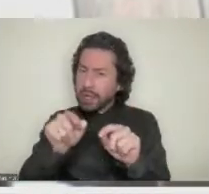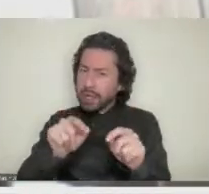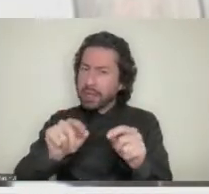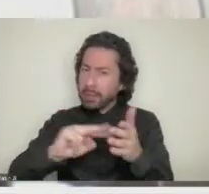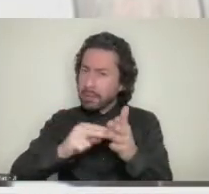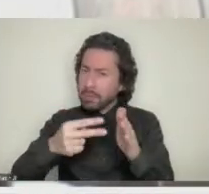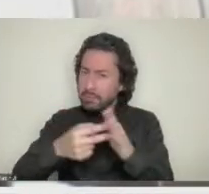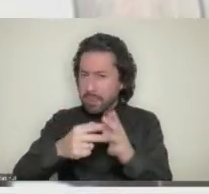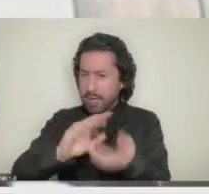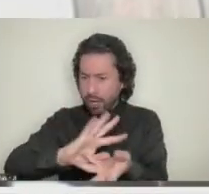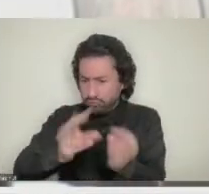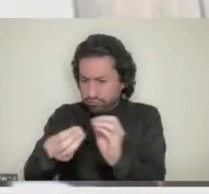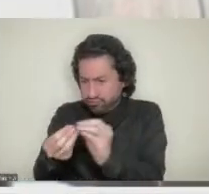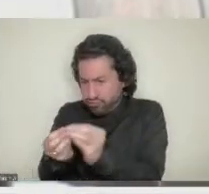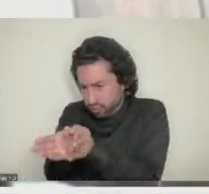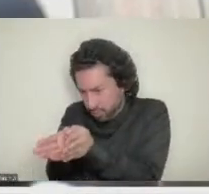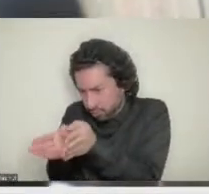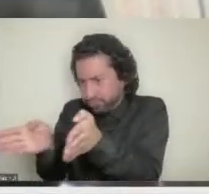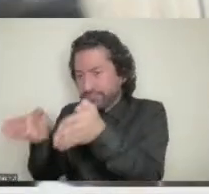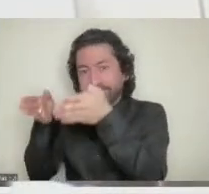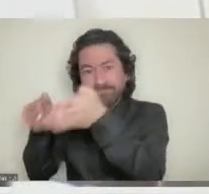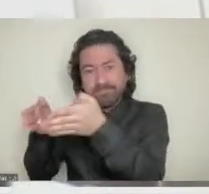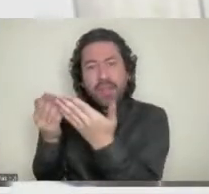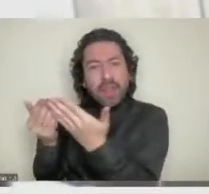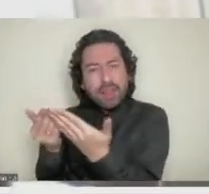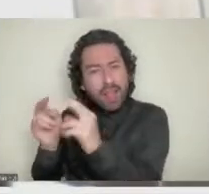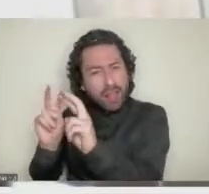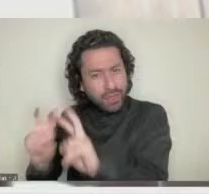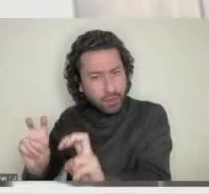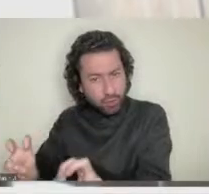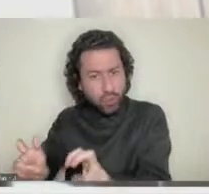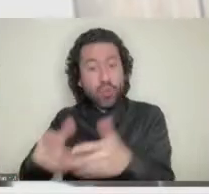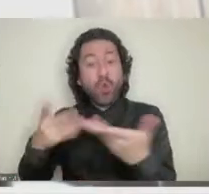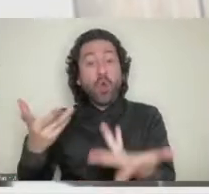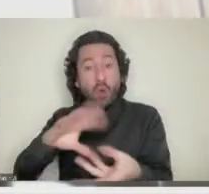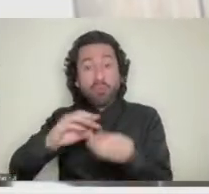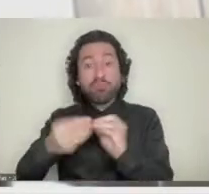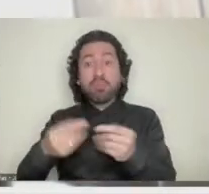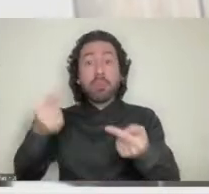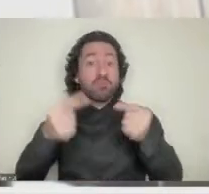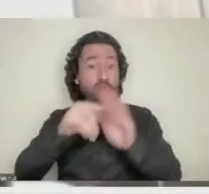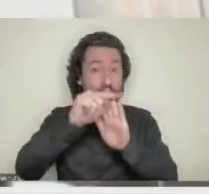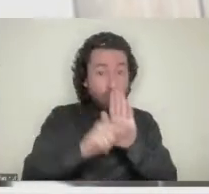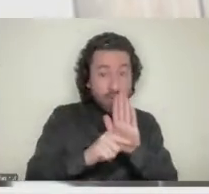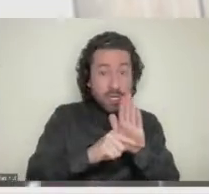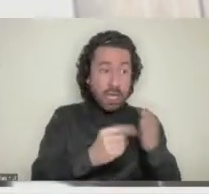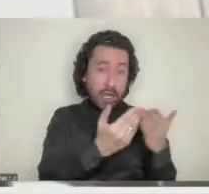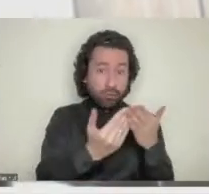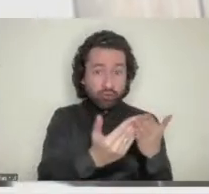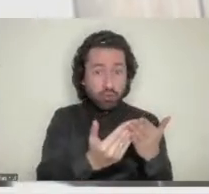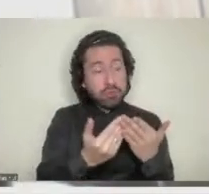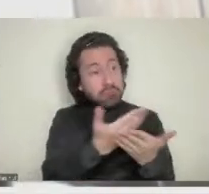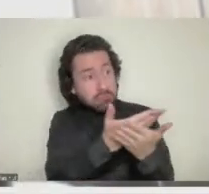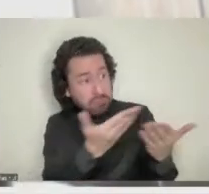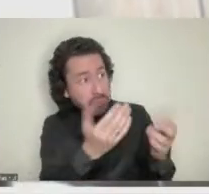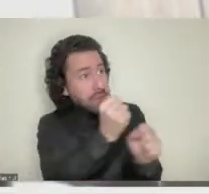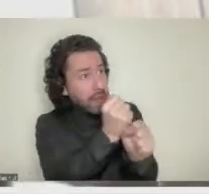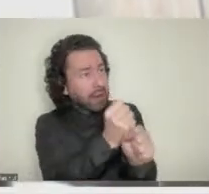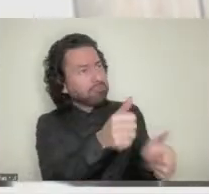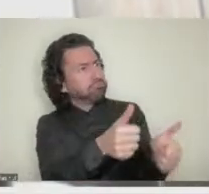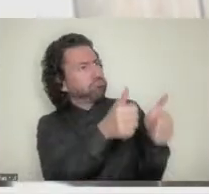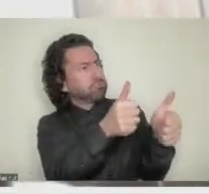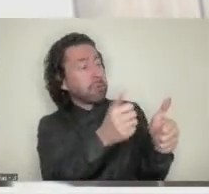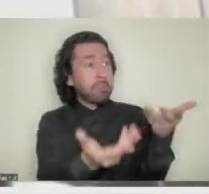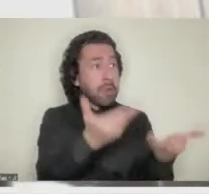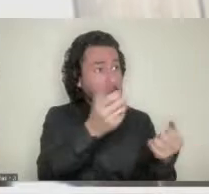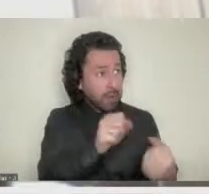needs to become a field of study in our continent and be translated into educational policies in order